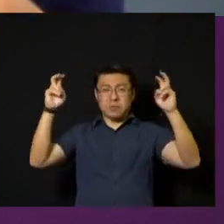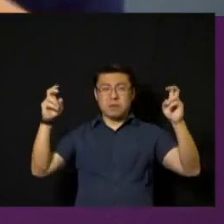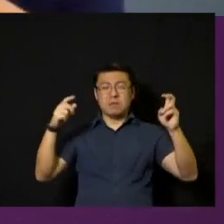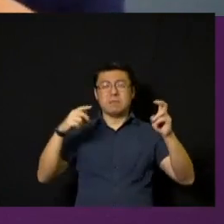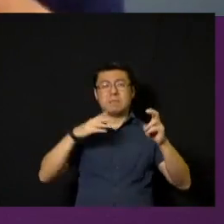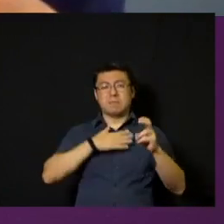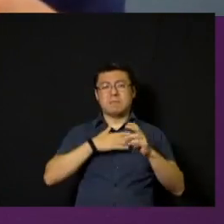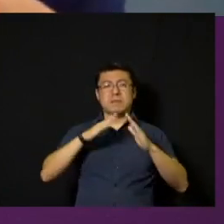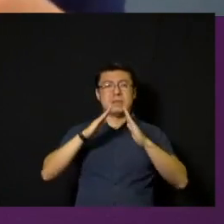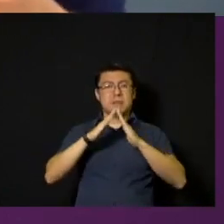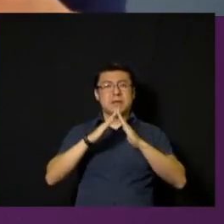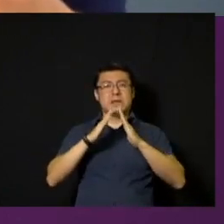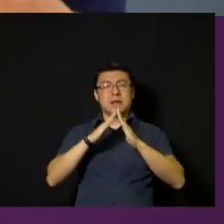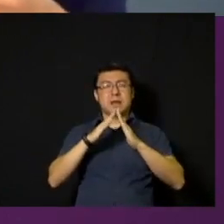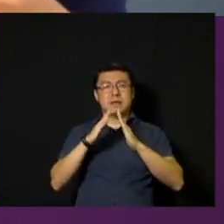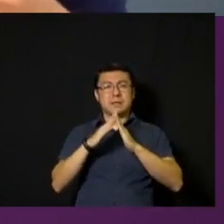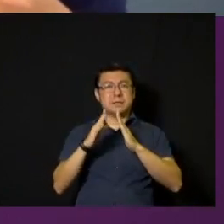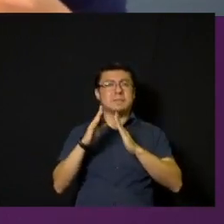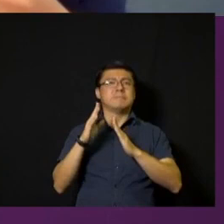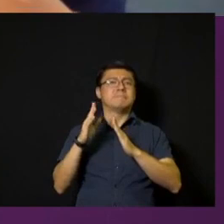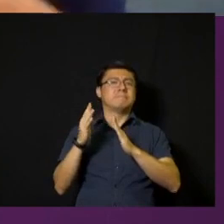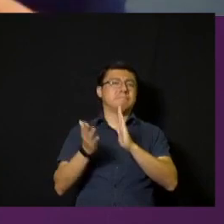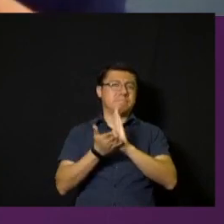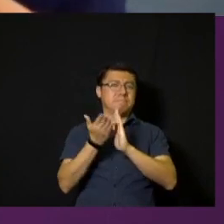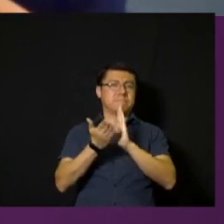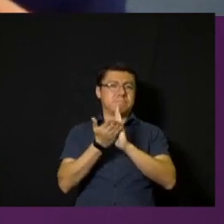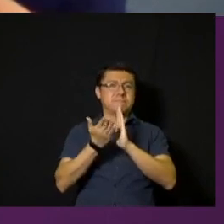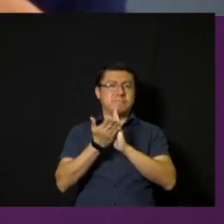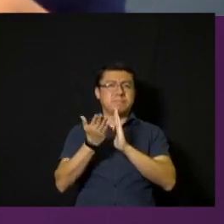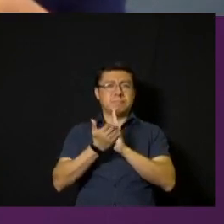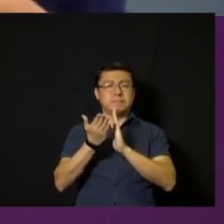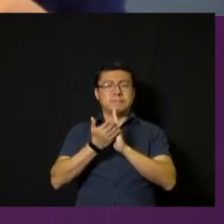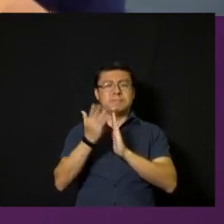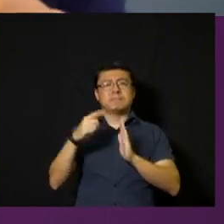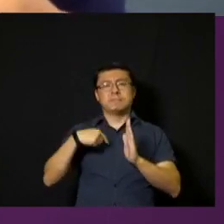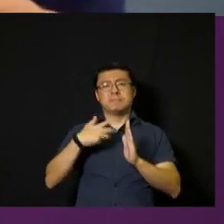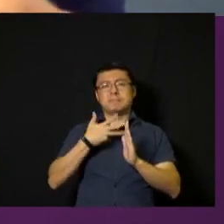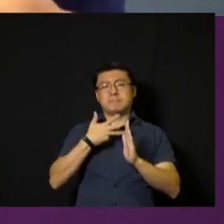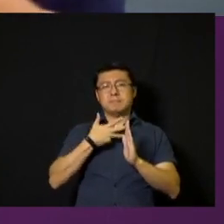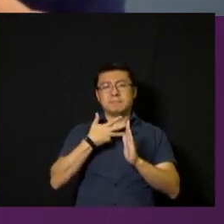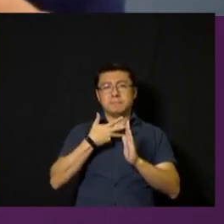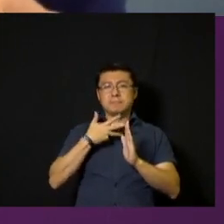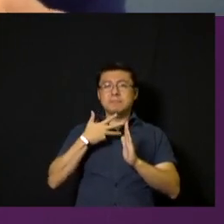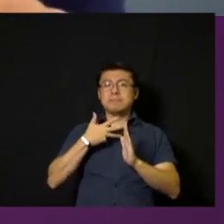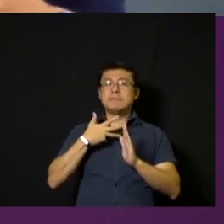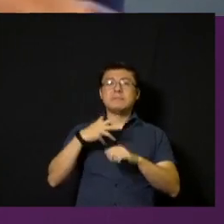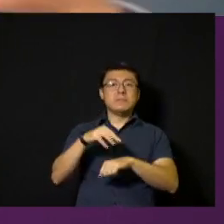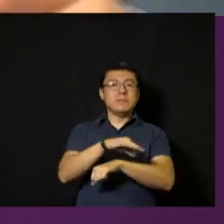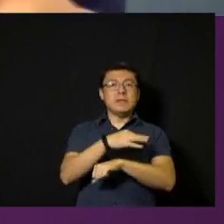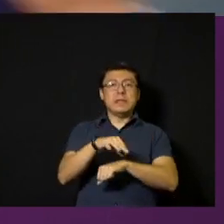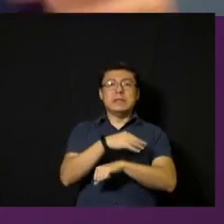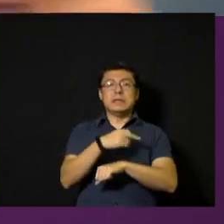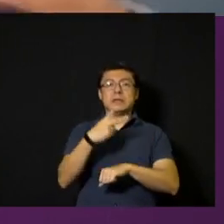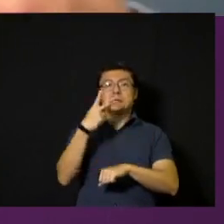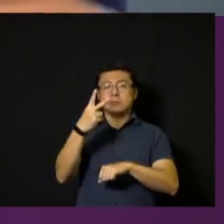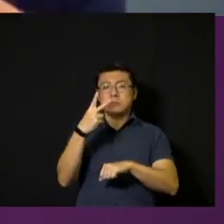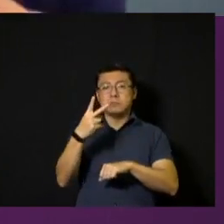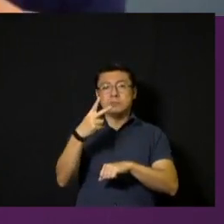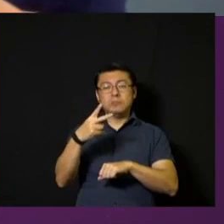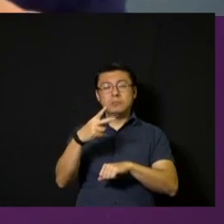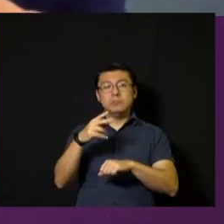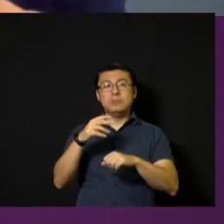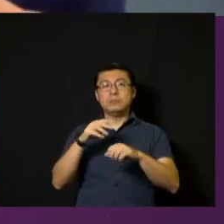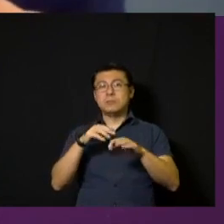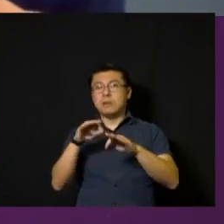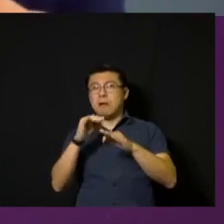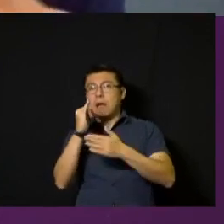thing building my house thanks to OmniLife income. Now I have two architects working in the design. I have a